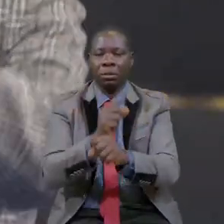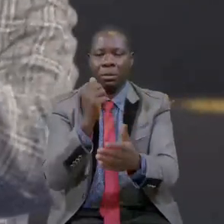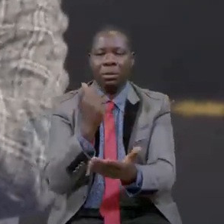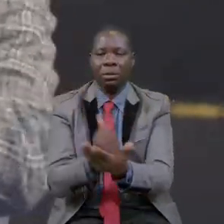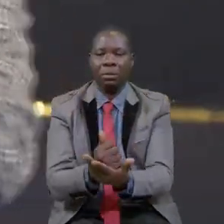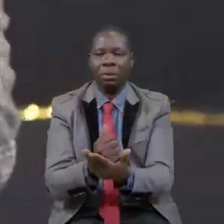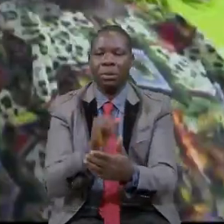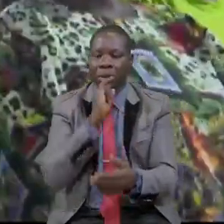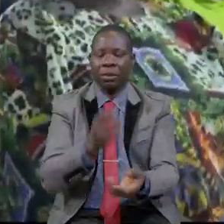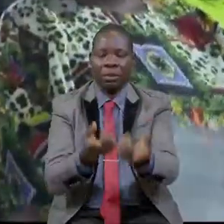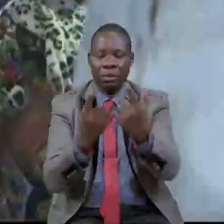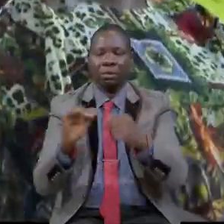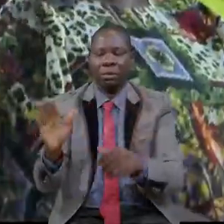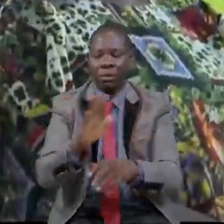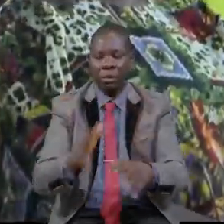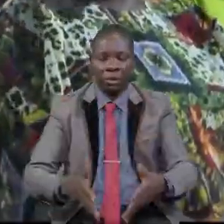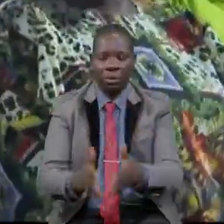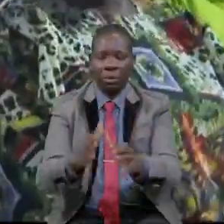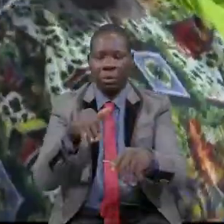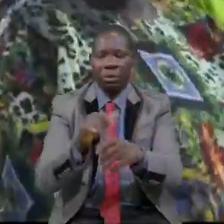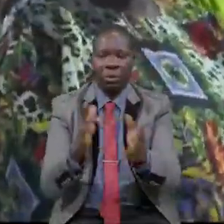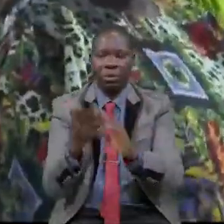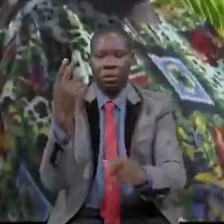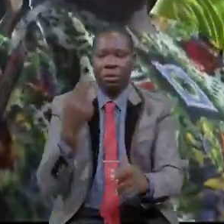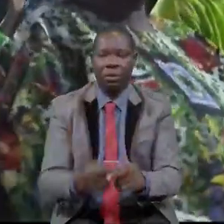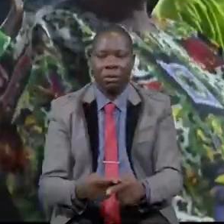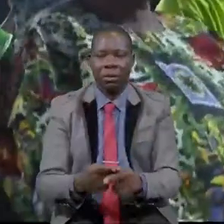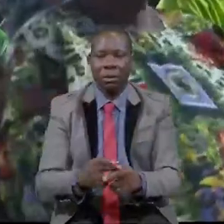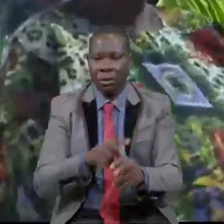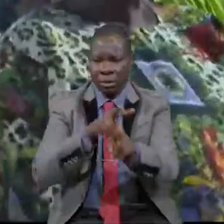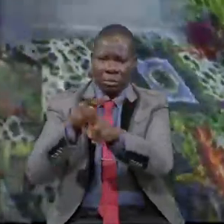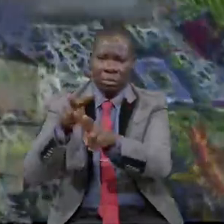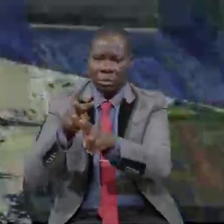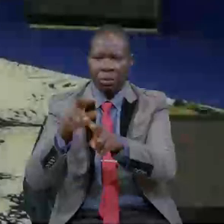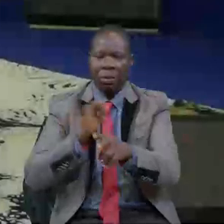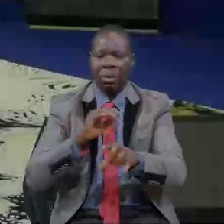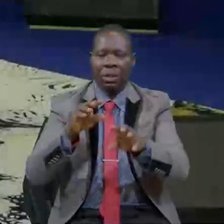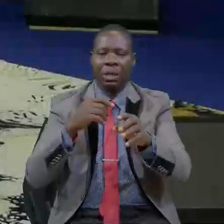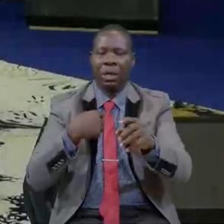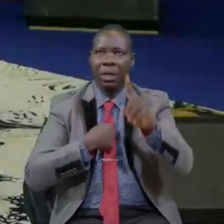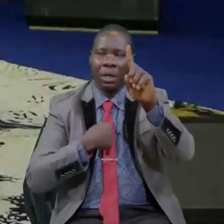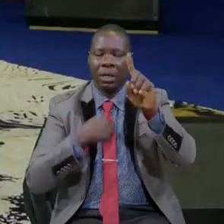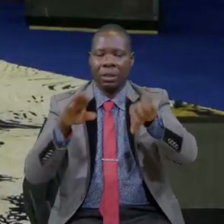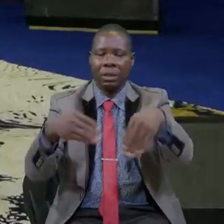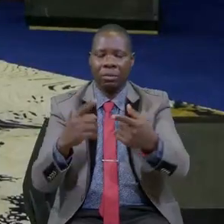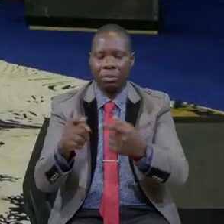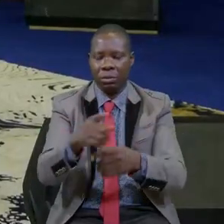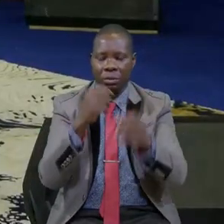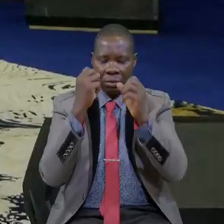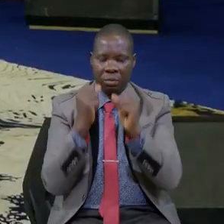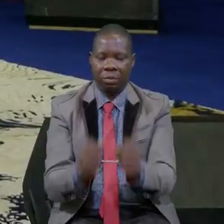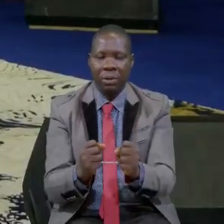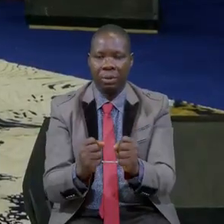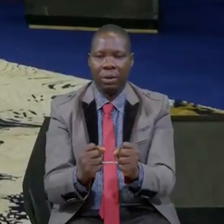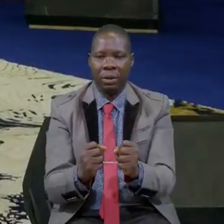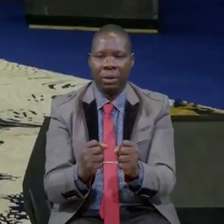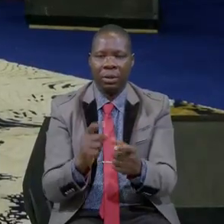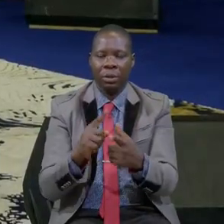coming your way behold I give unto you power to